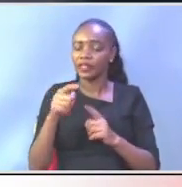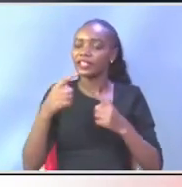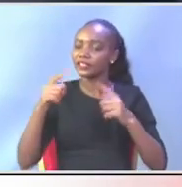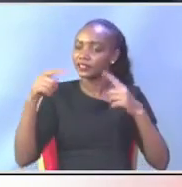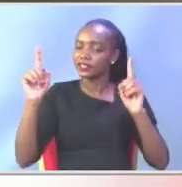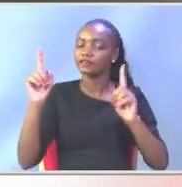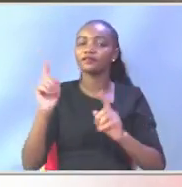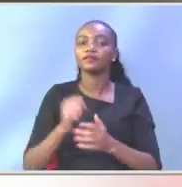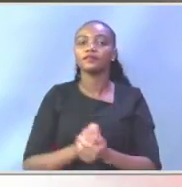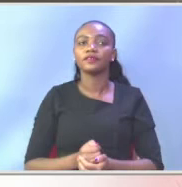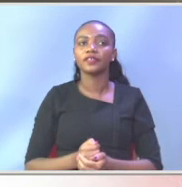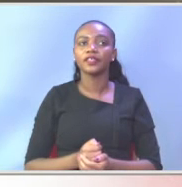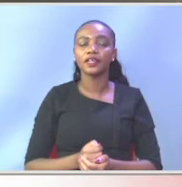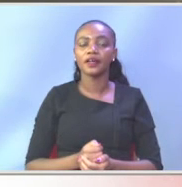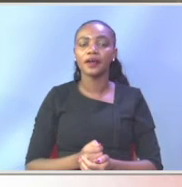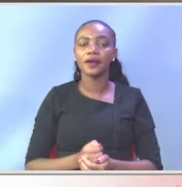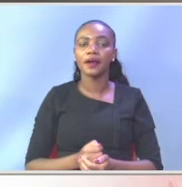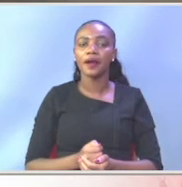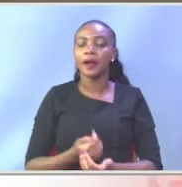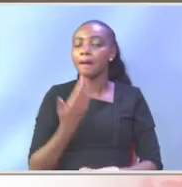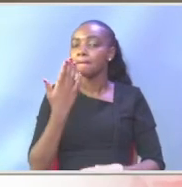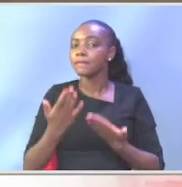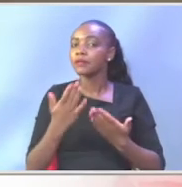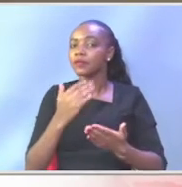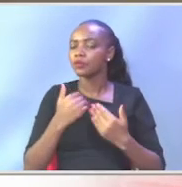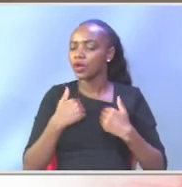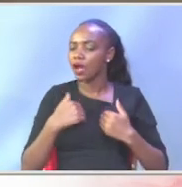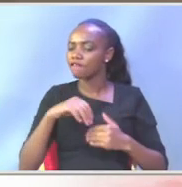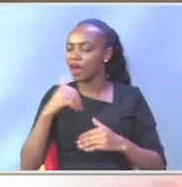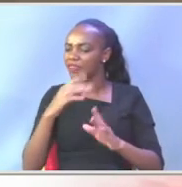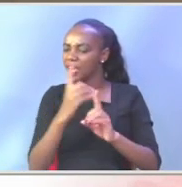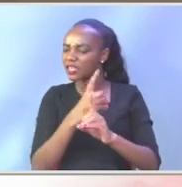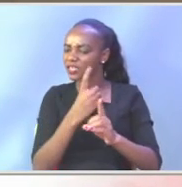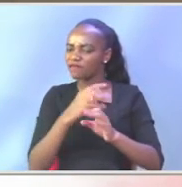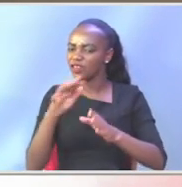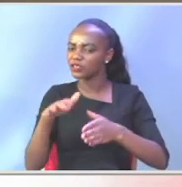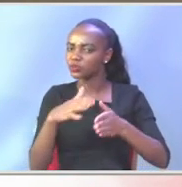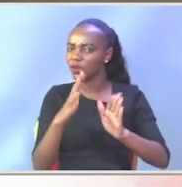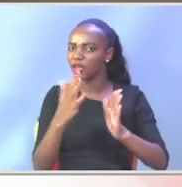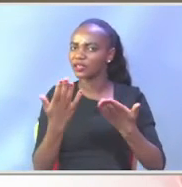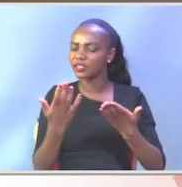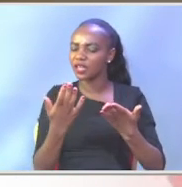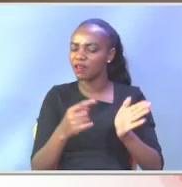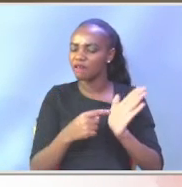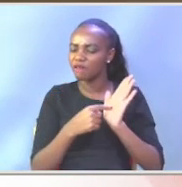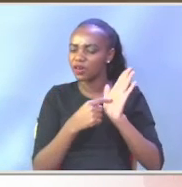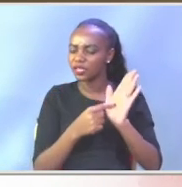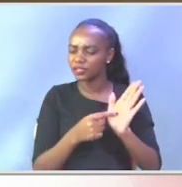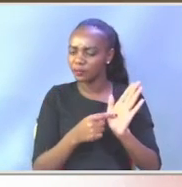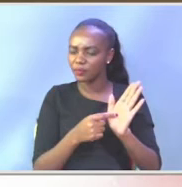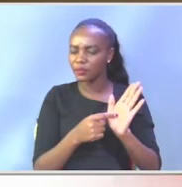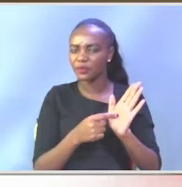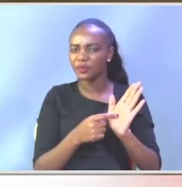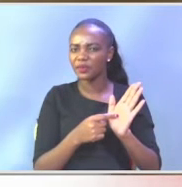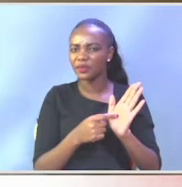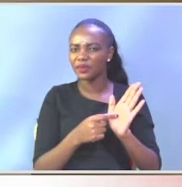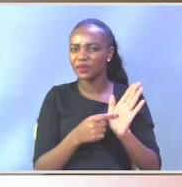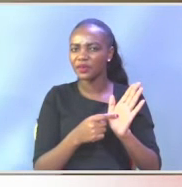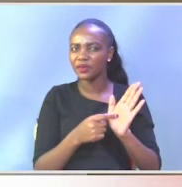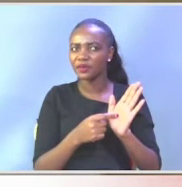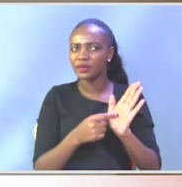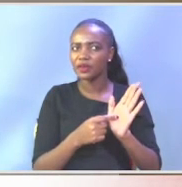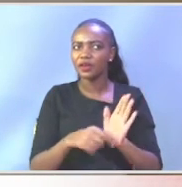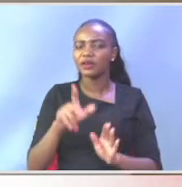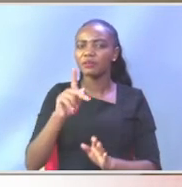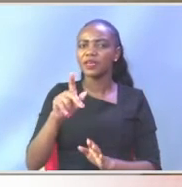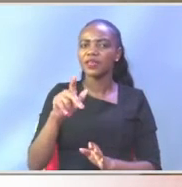matunda. Maybe there is some other alternatives still under research, like the ESWL or the